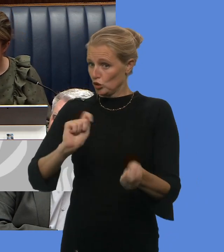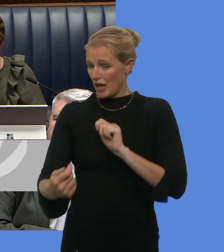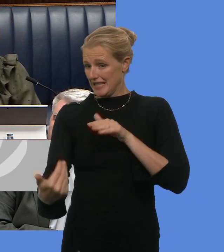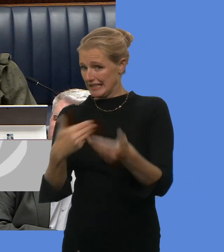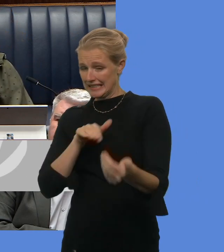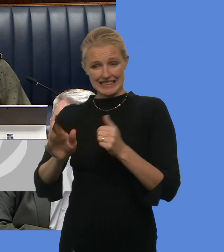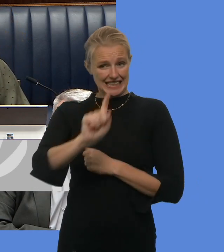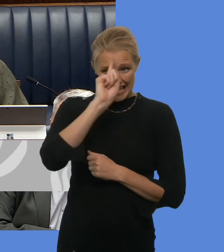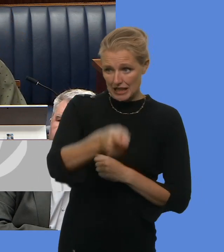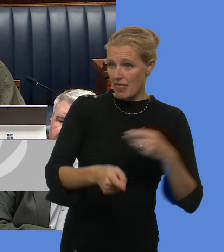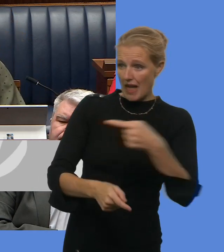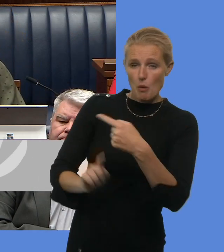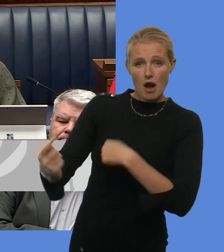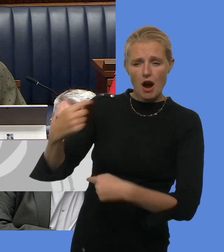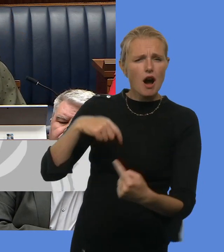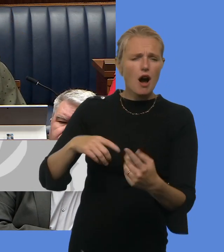we have to rule out